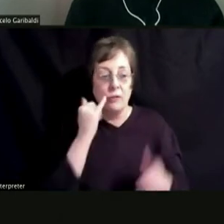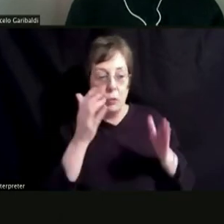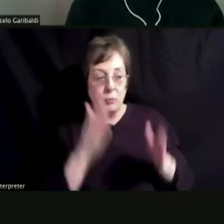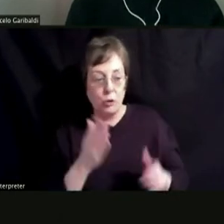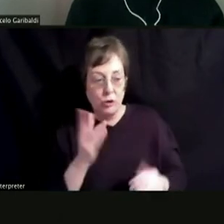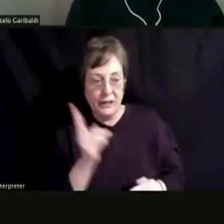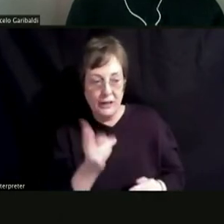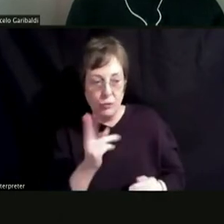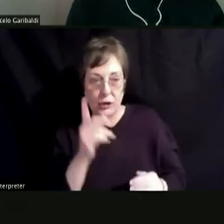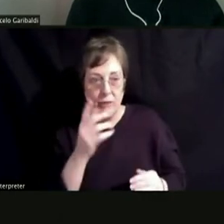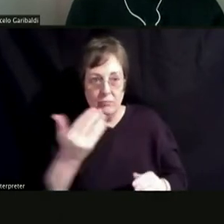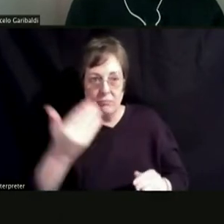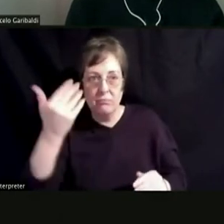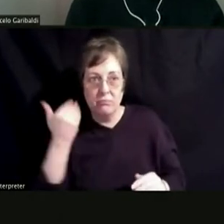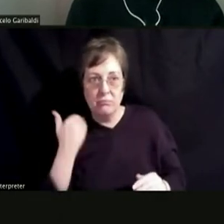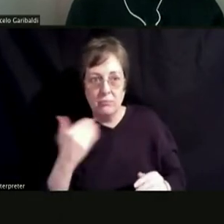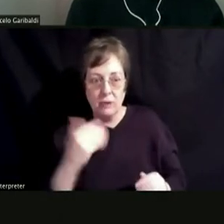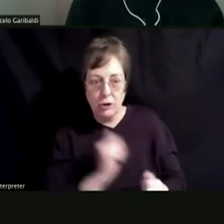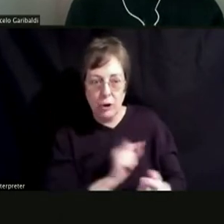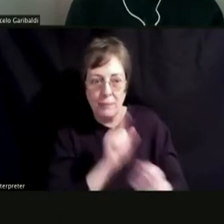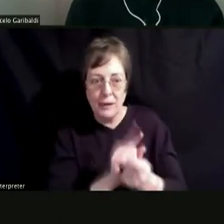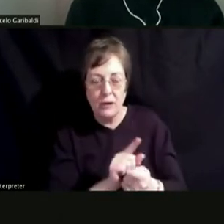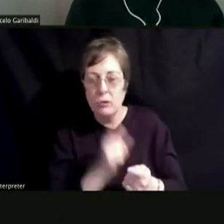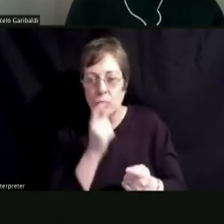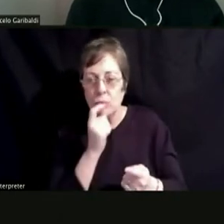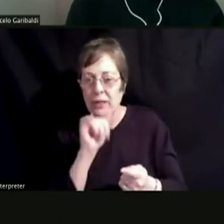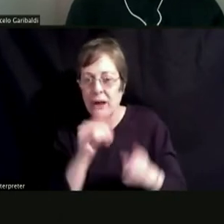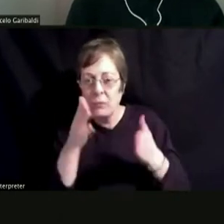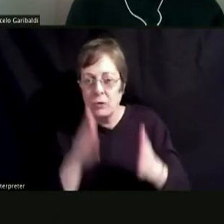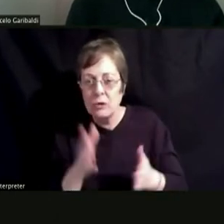and why? Feel free to jump in. We'll start with Dr. Watkins.